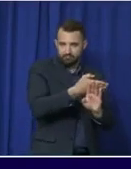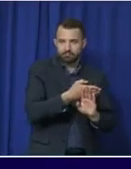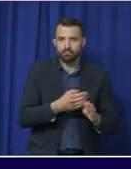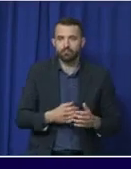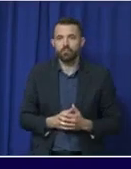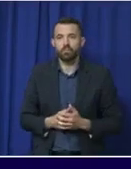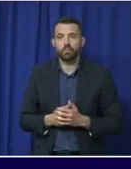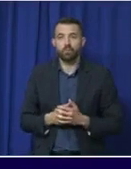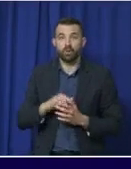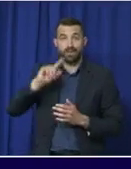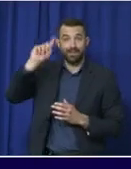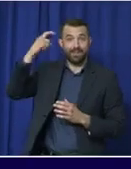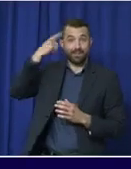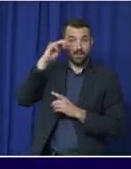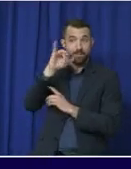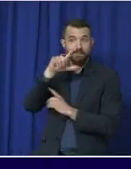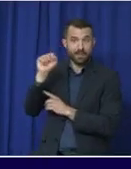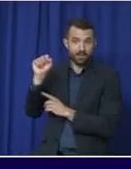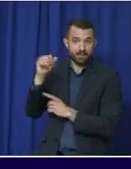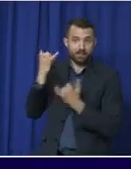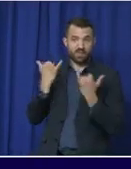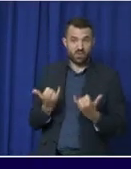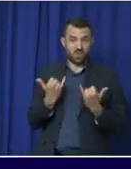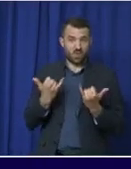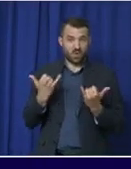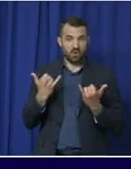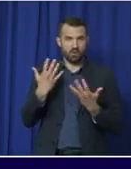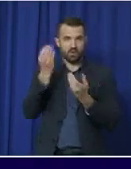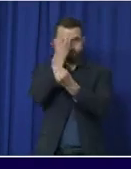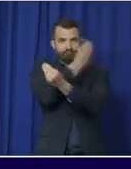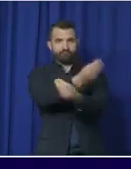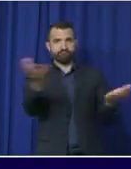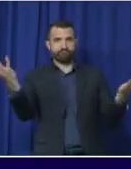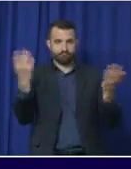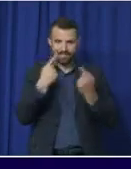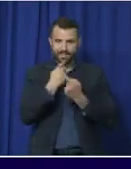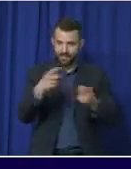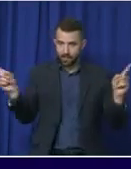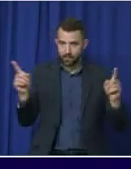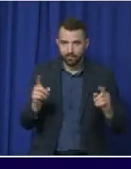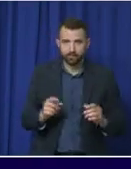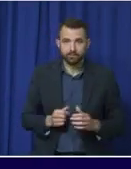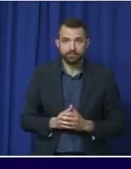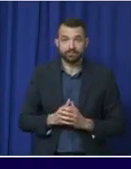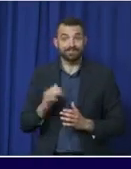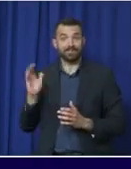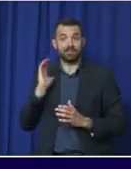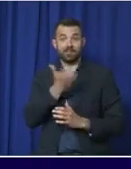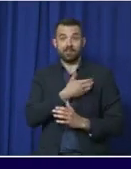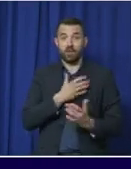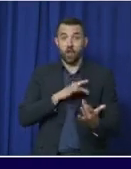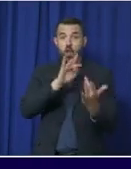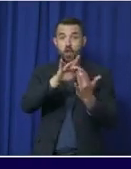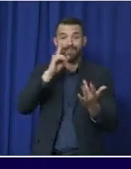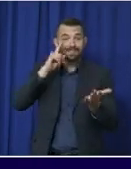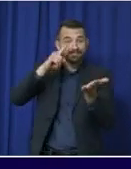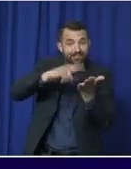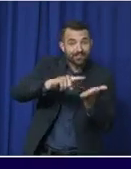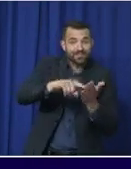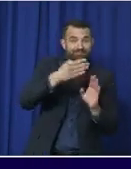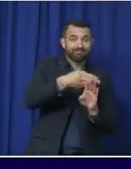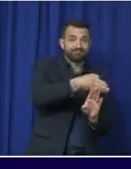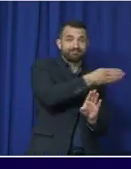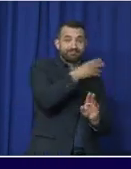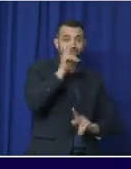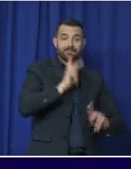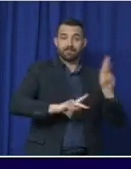Governor Janet Mills announced today that Maine is significantly expanding contact tracing by increasing the number of